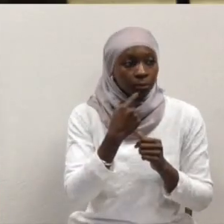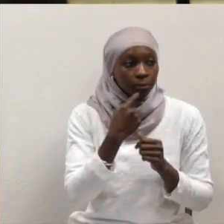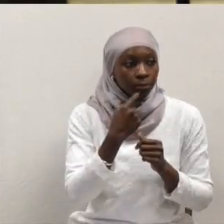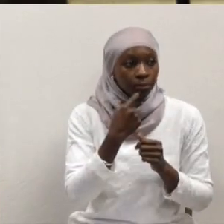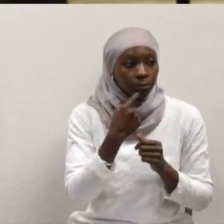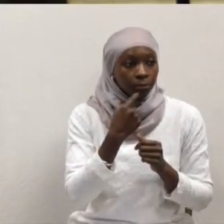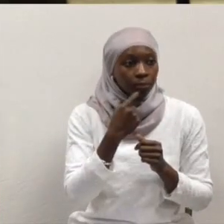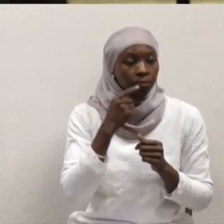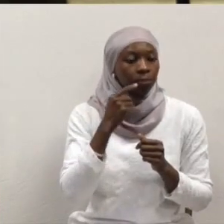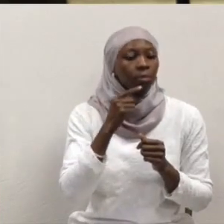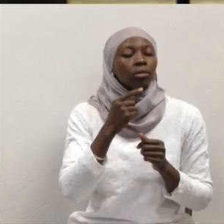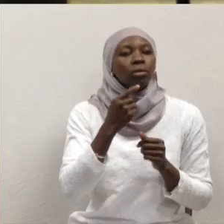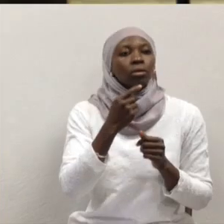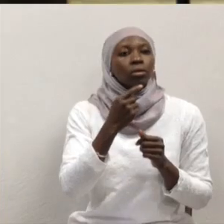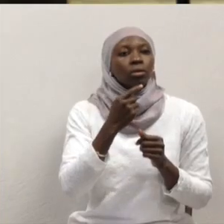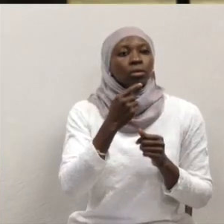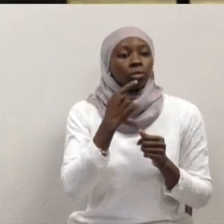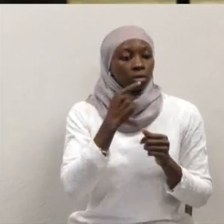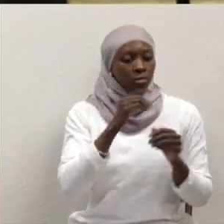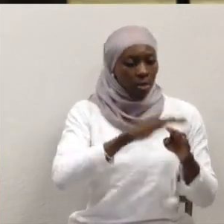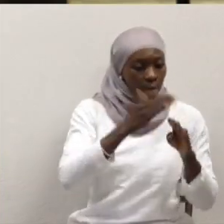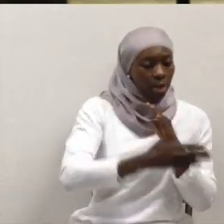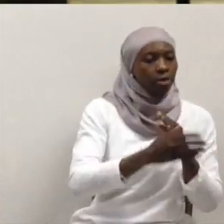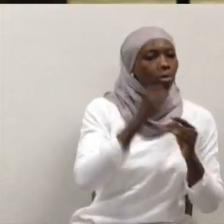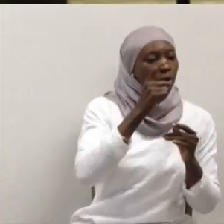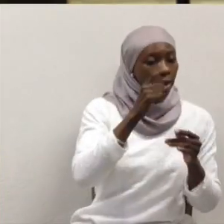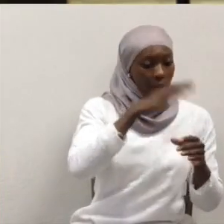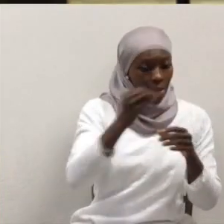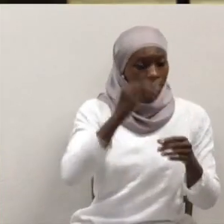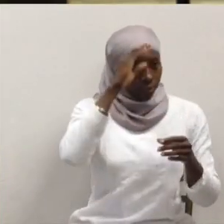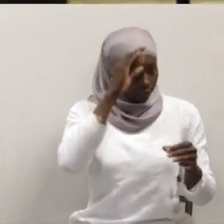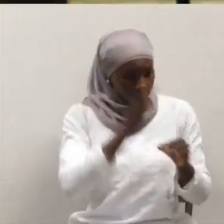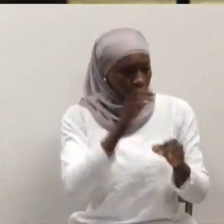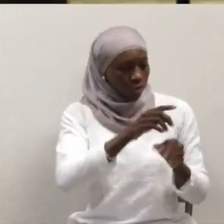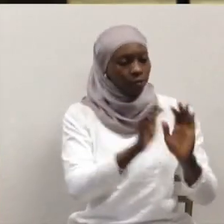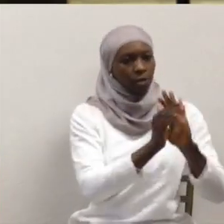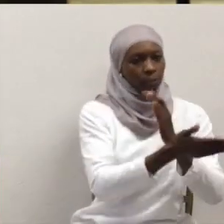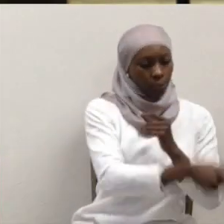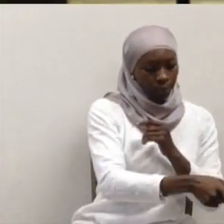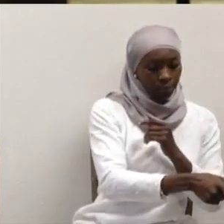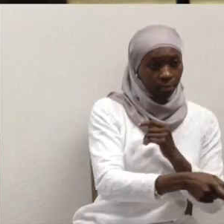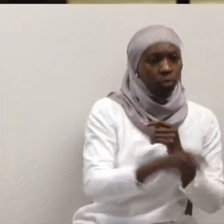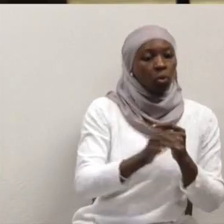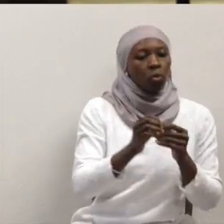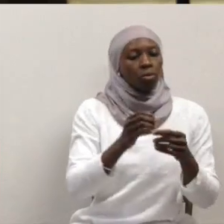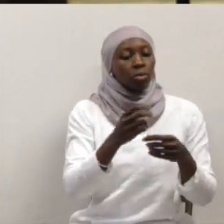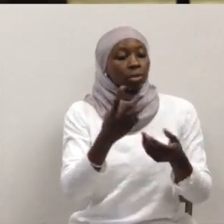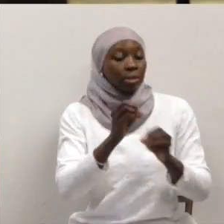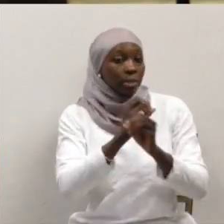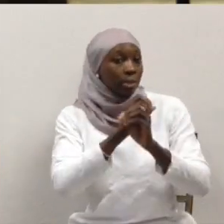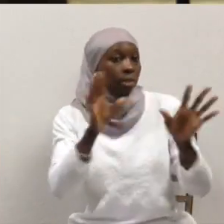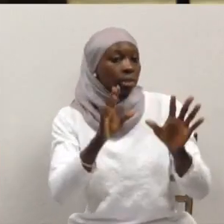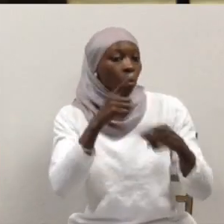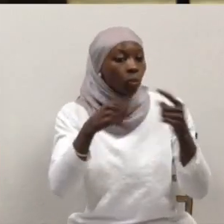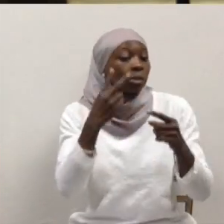destiny and the fate of the hypocrites. This is something that has to be clear. When you see people